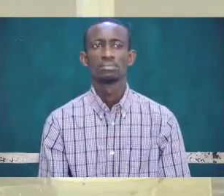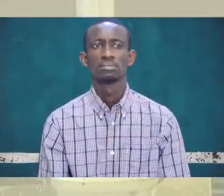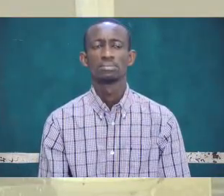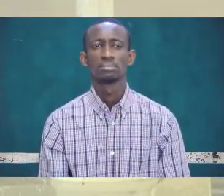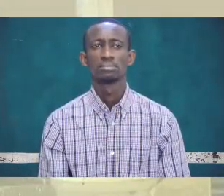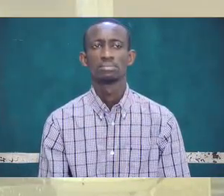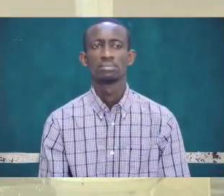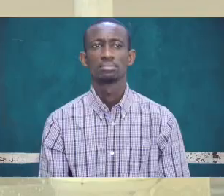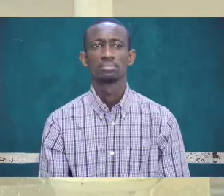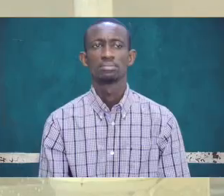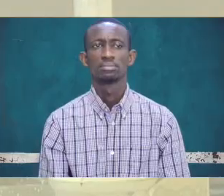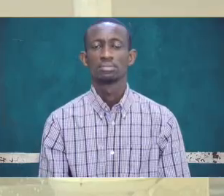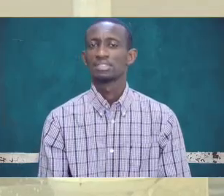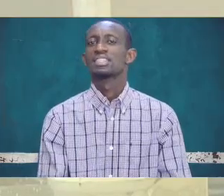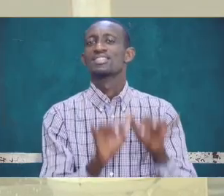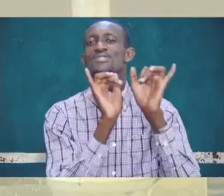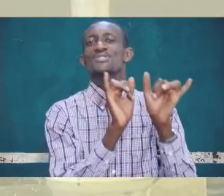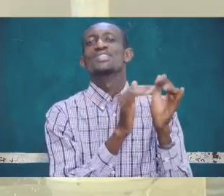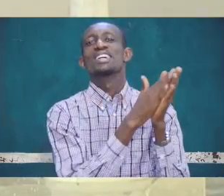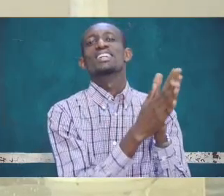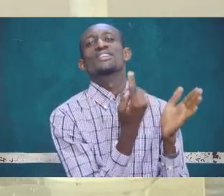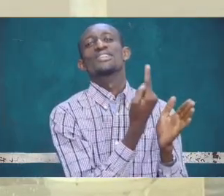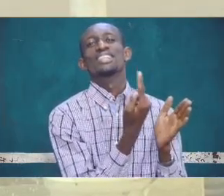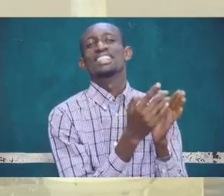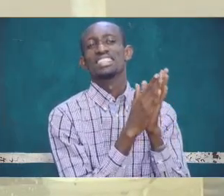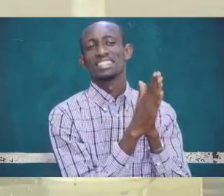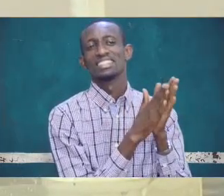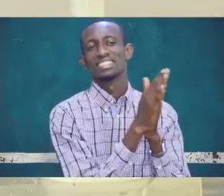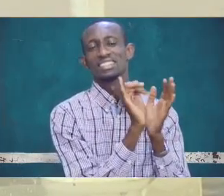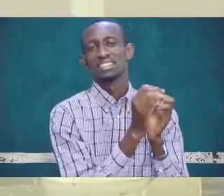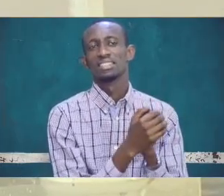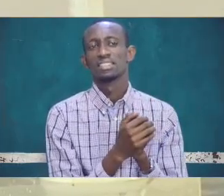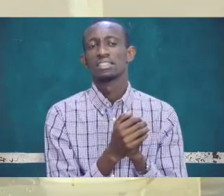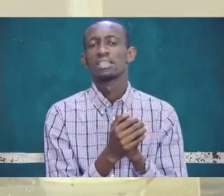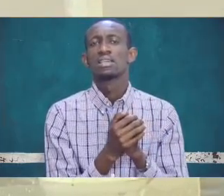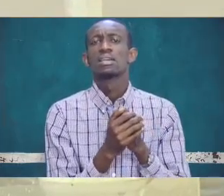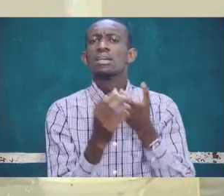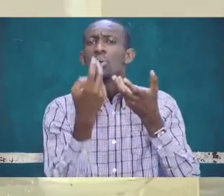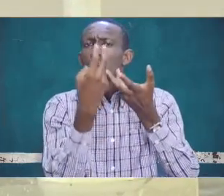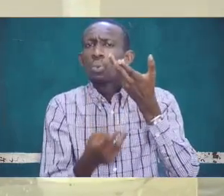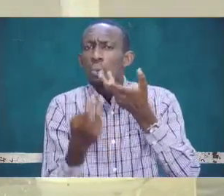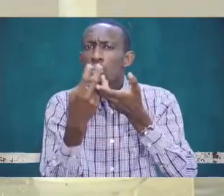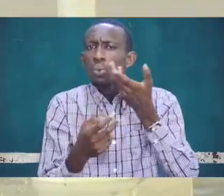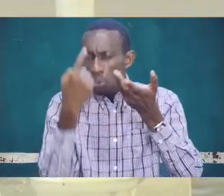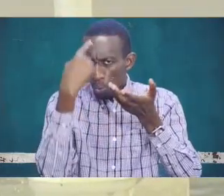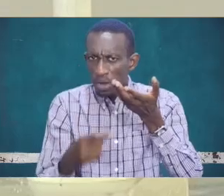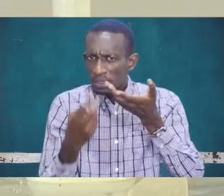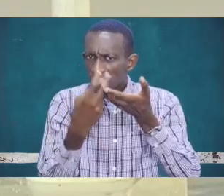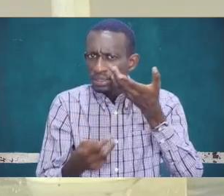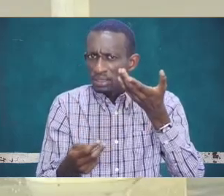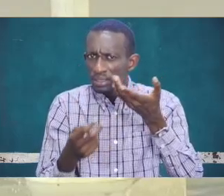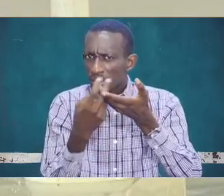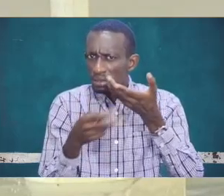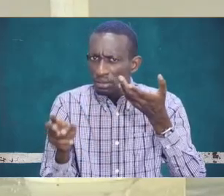so we have remained with the oil on the top. So what has gone down here is the water. Of course, it was also